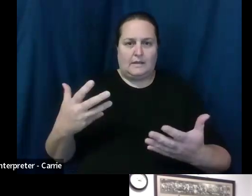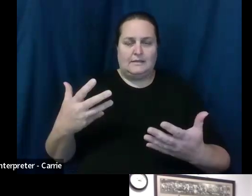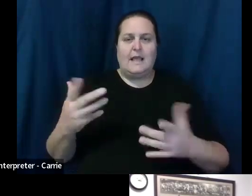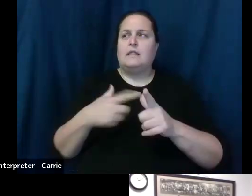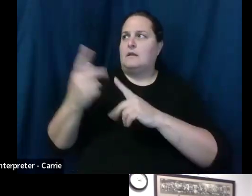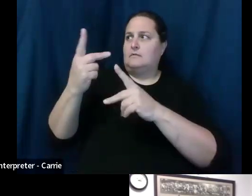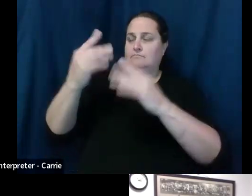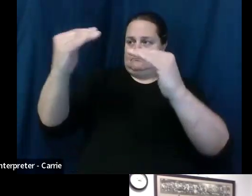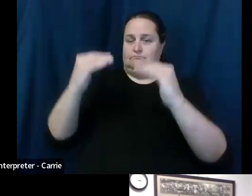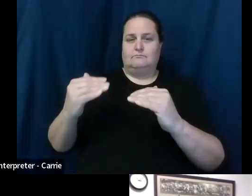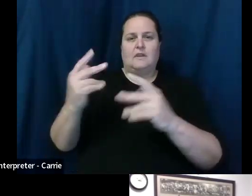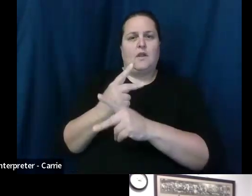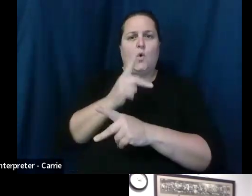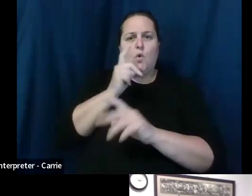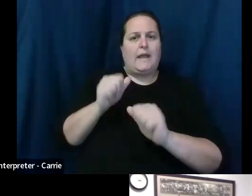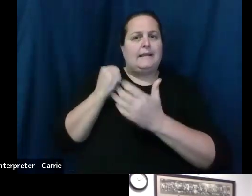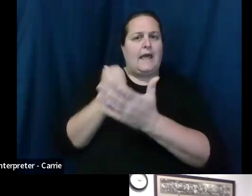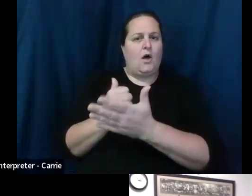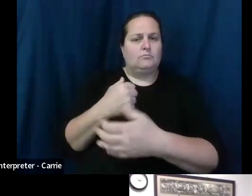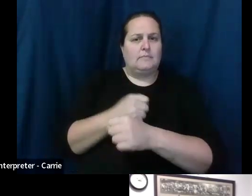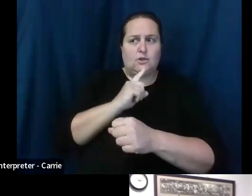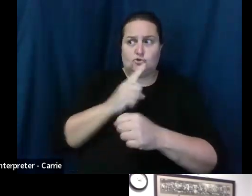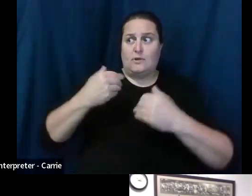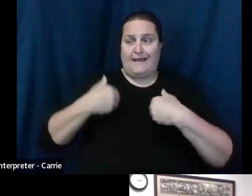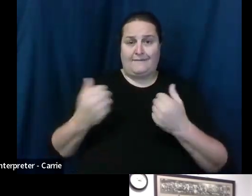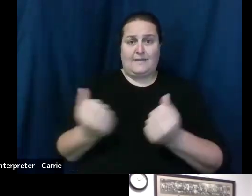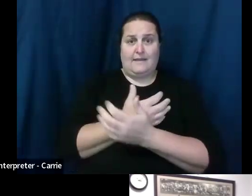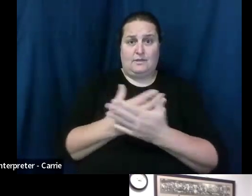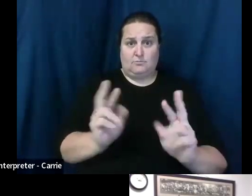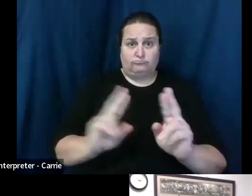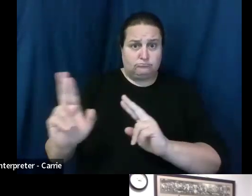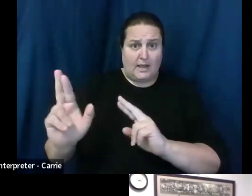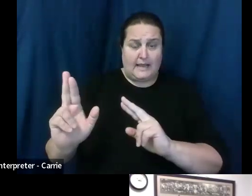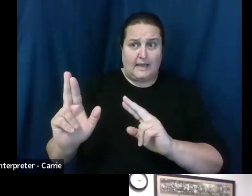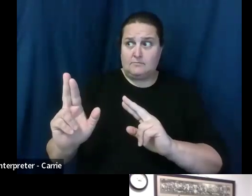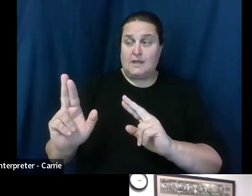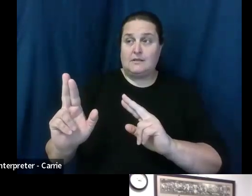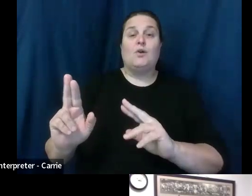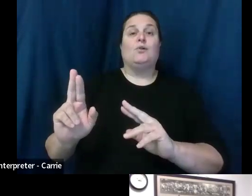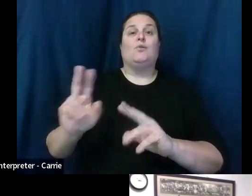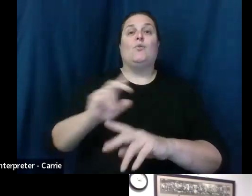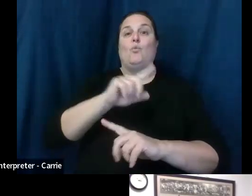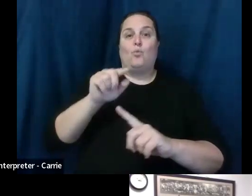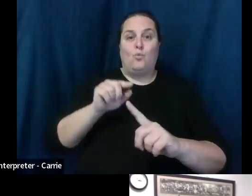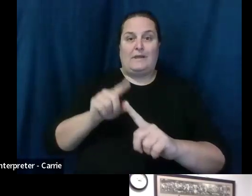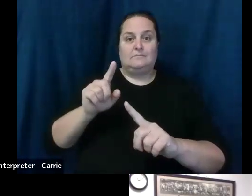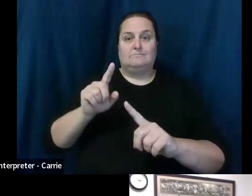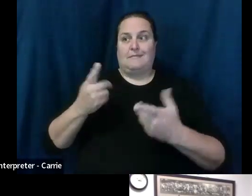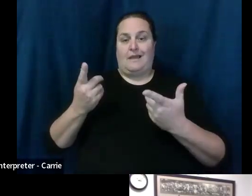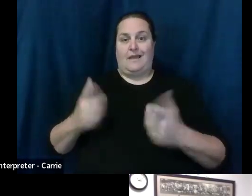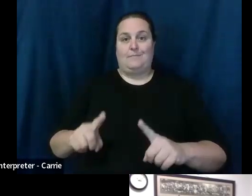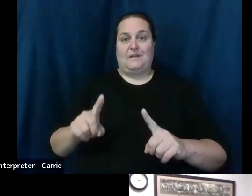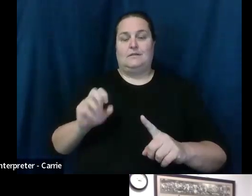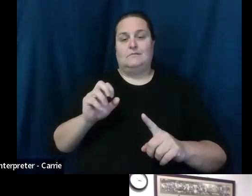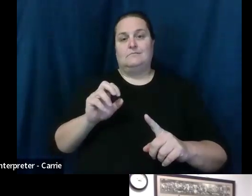to help you out to make sure that you have everything that you need when you're actually responding to and preparing